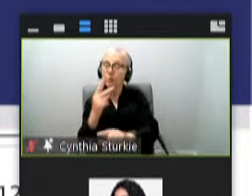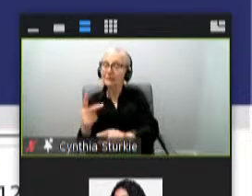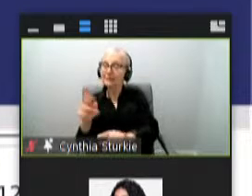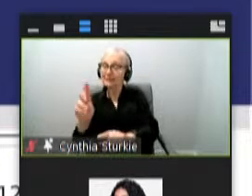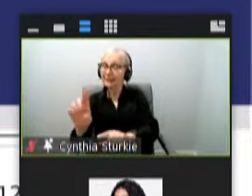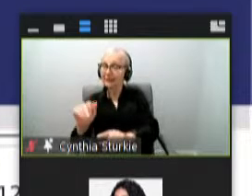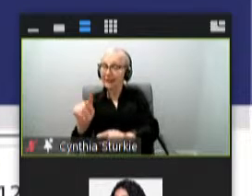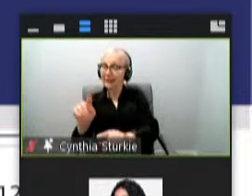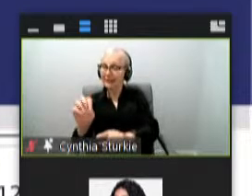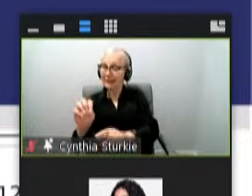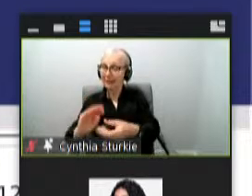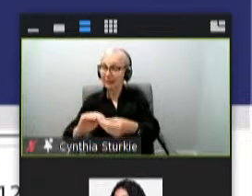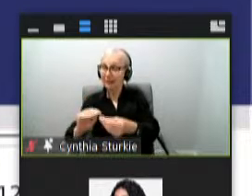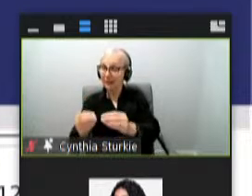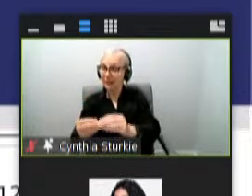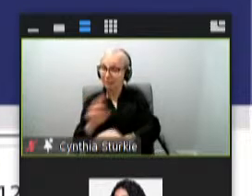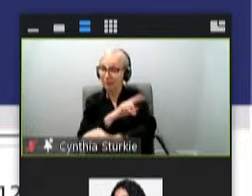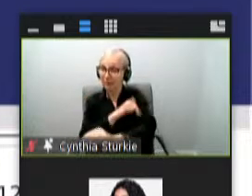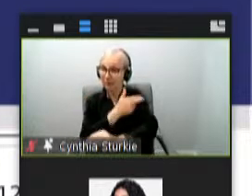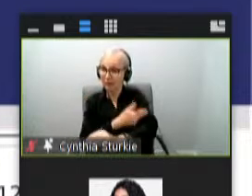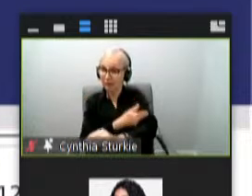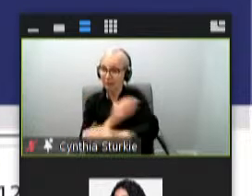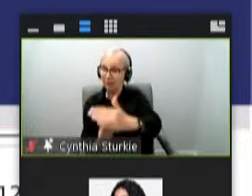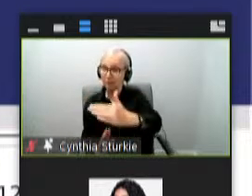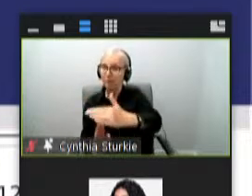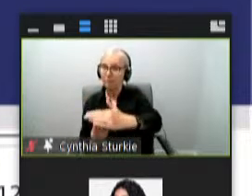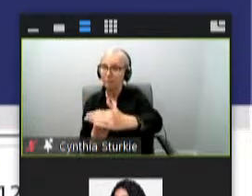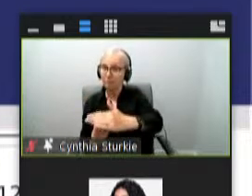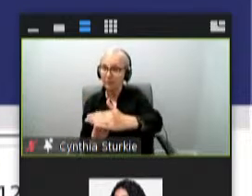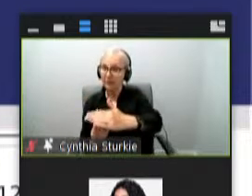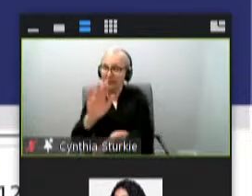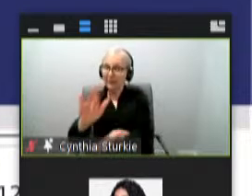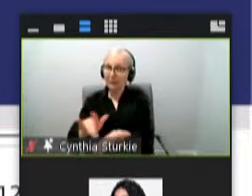number of hospitalizations to near its peak probably sometime in